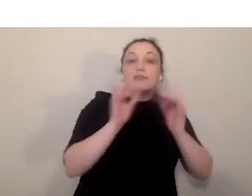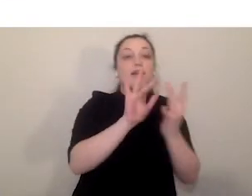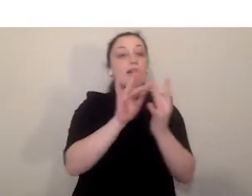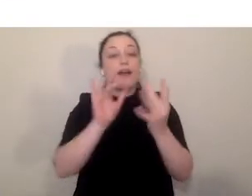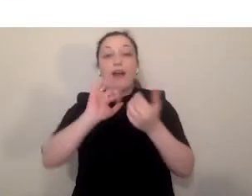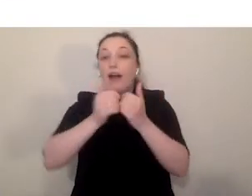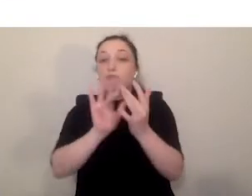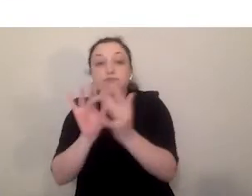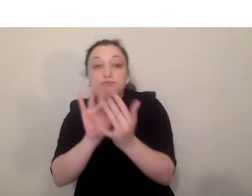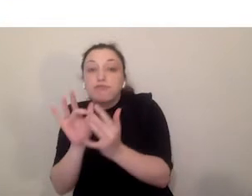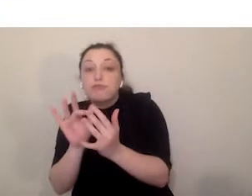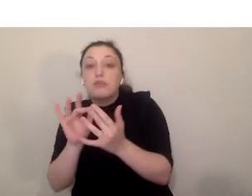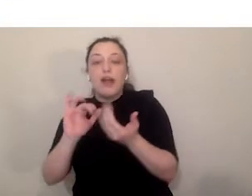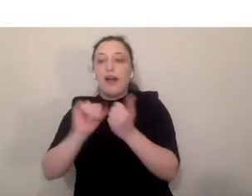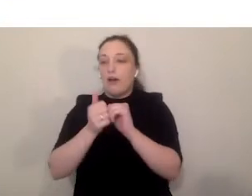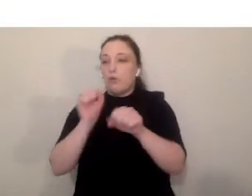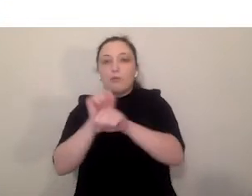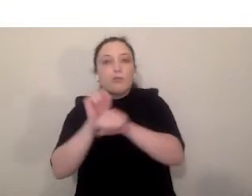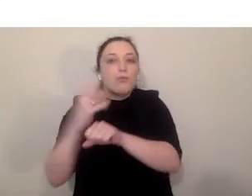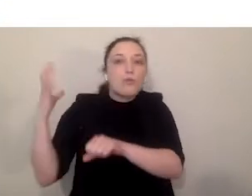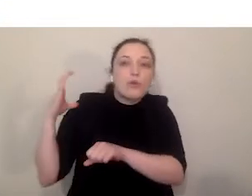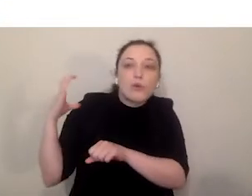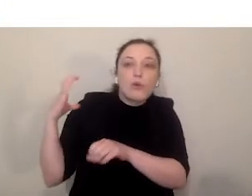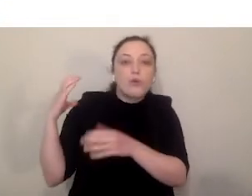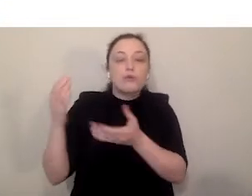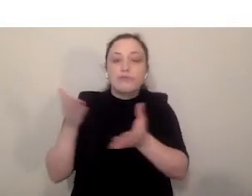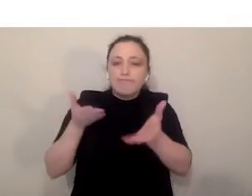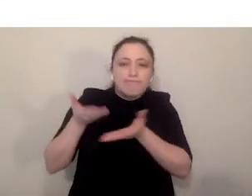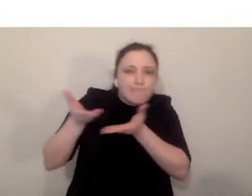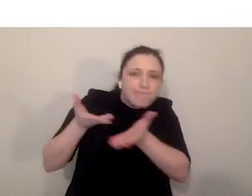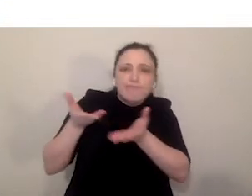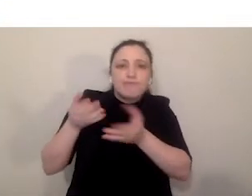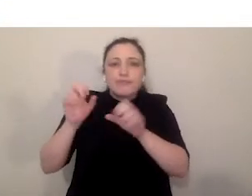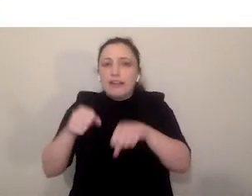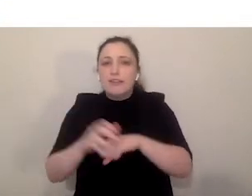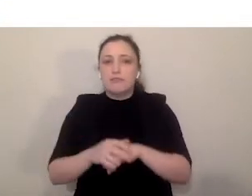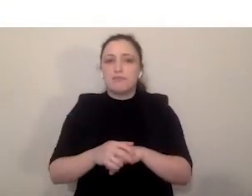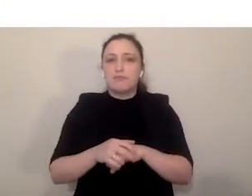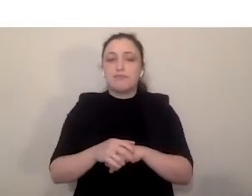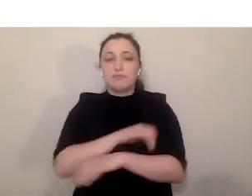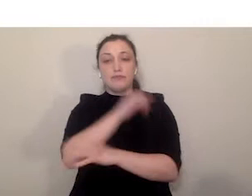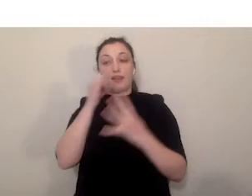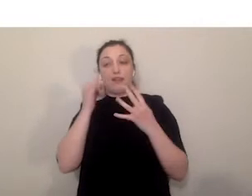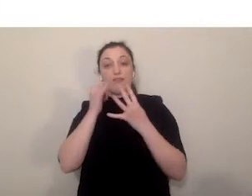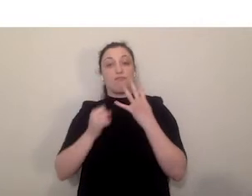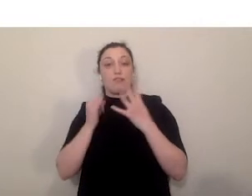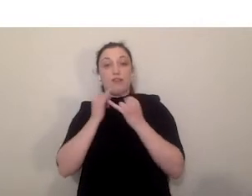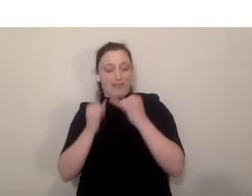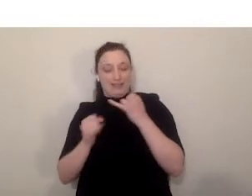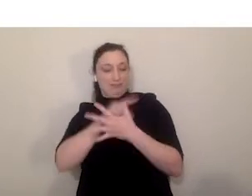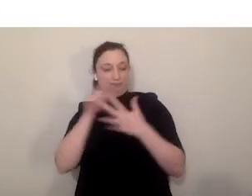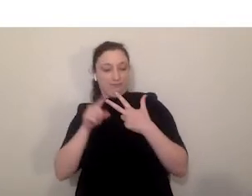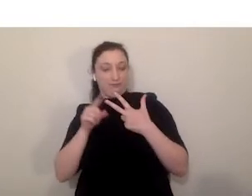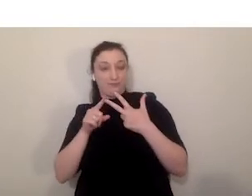resources for people to benefit from. And then finally, and the ultimate goal is to connect them for career opportunities with